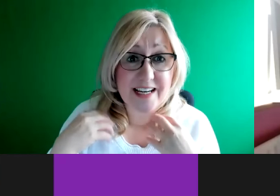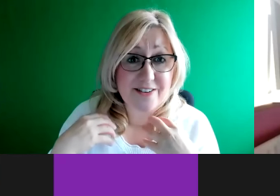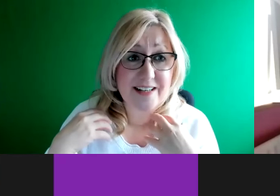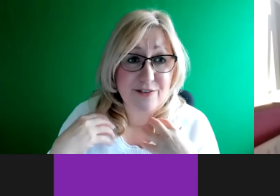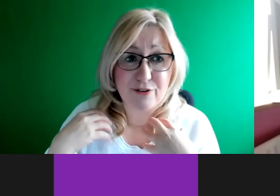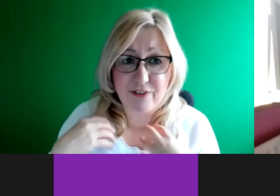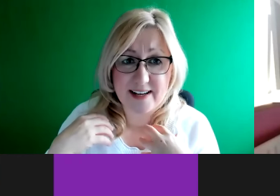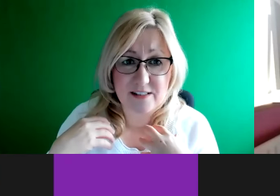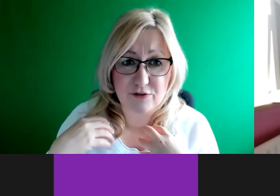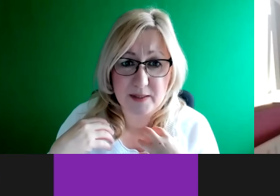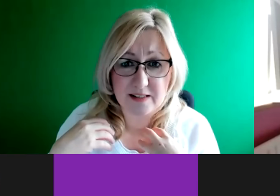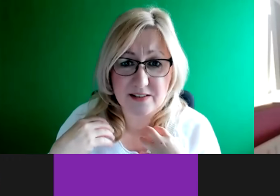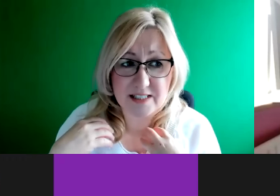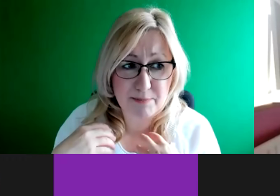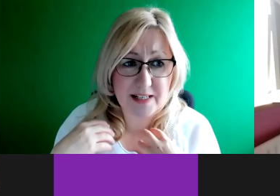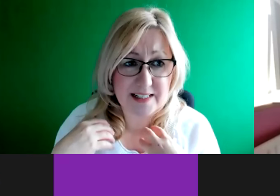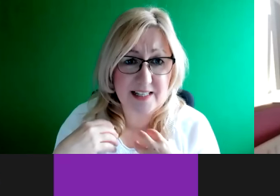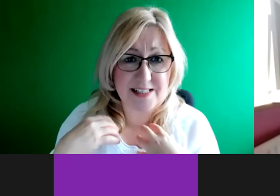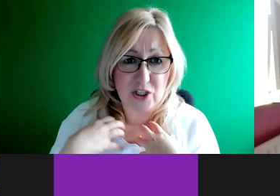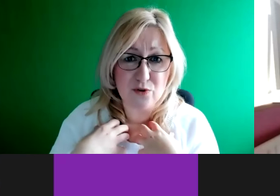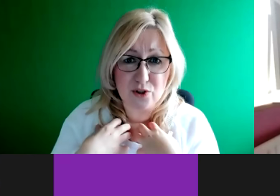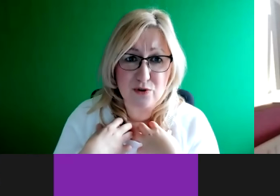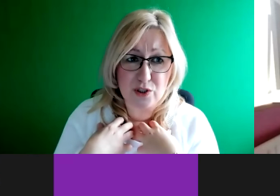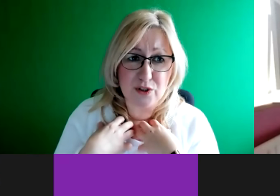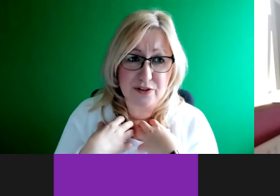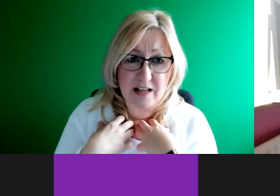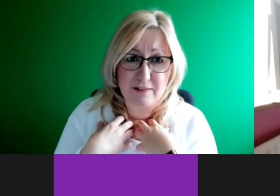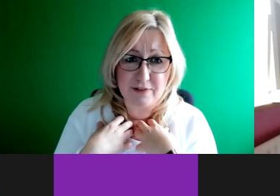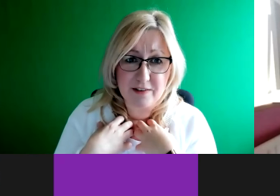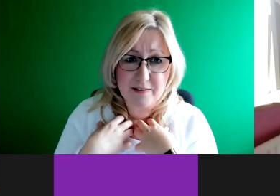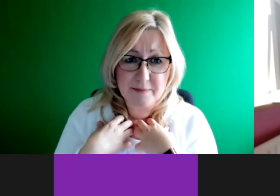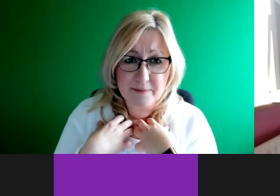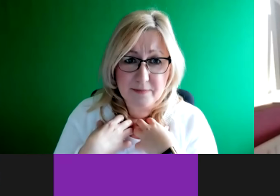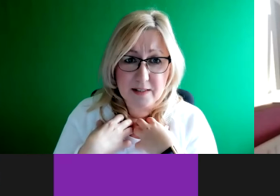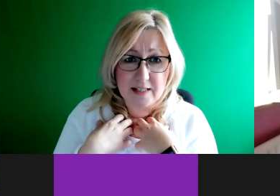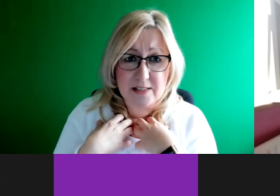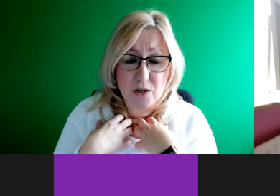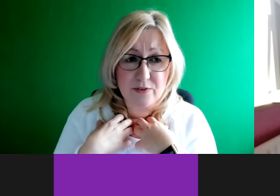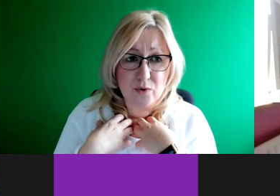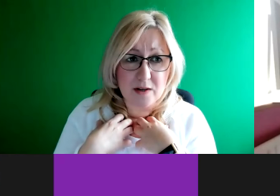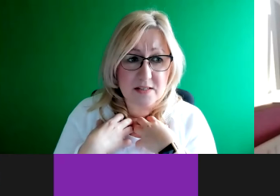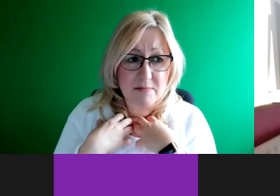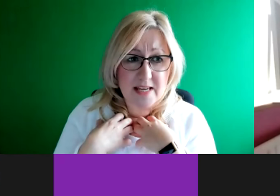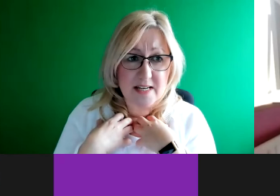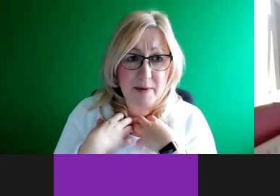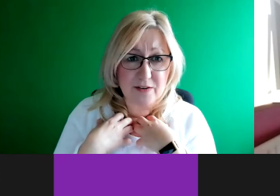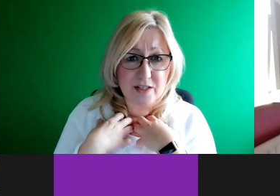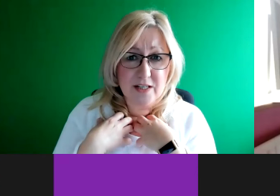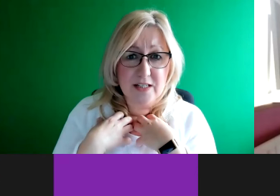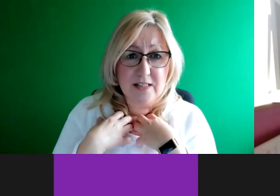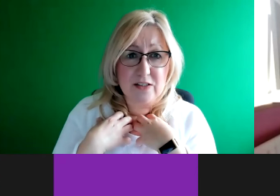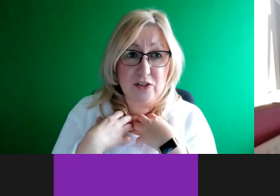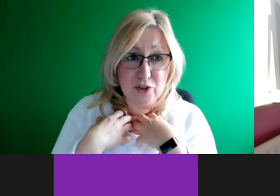they're inherently reflexive because they're typically things that you do to yourself. And so if you want to make it